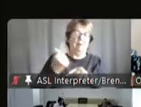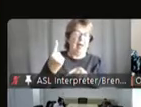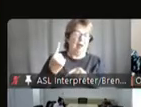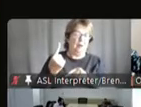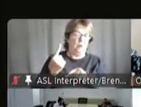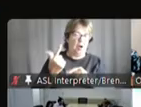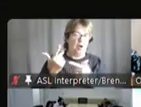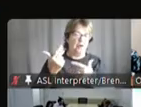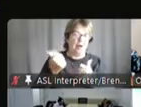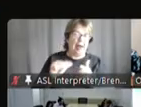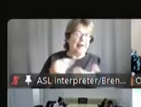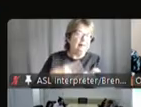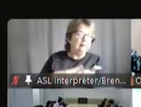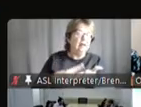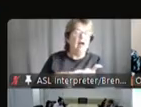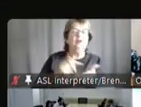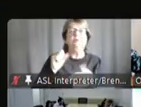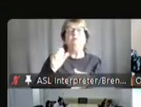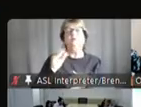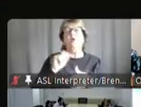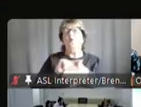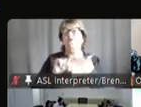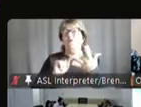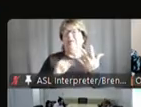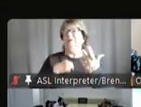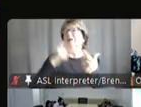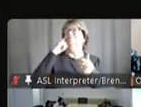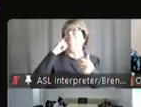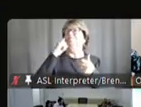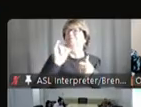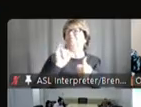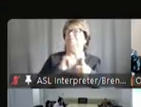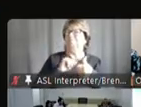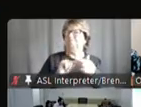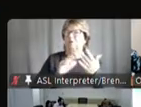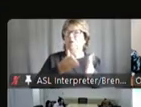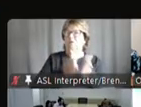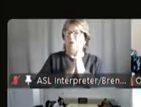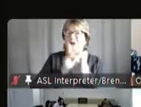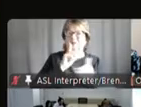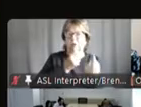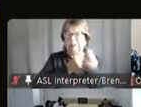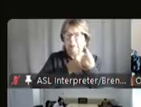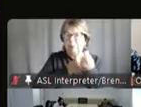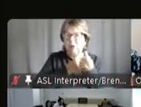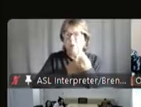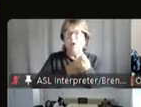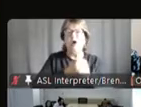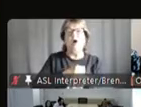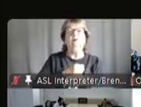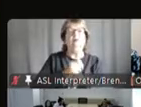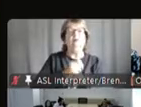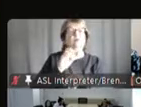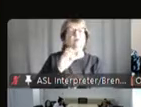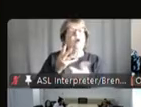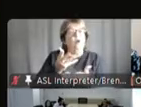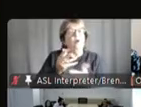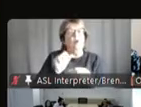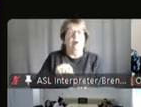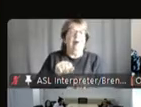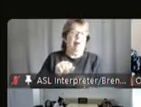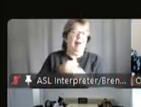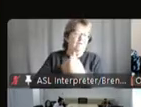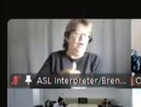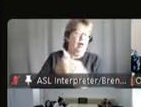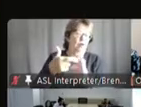discussions, right? So there's a couple of things that came to my mind as far as a request for support, so that we can, in fact, follow the rules as